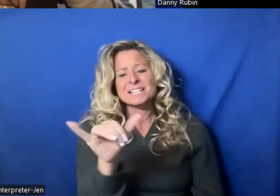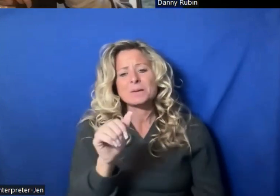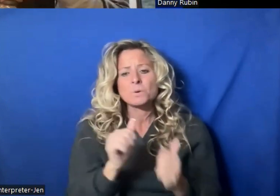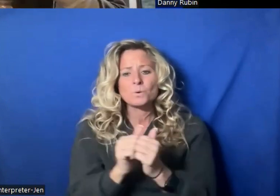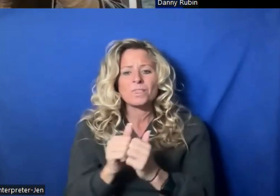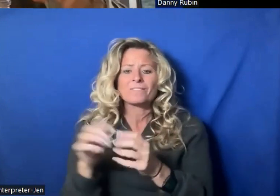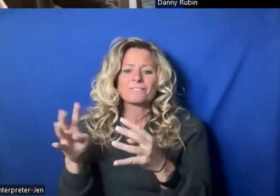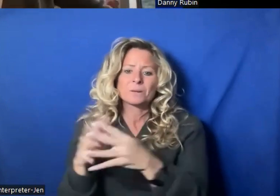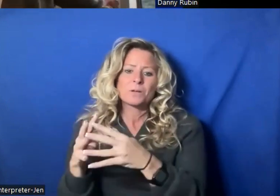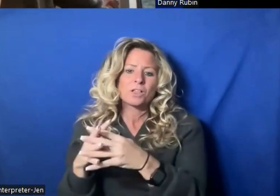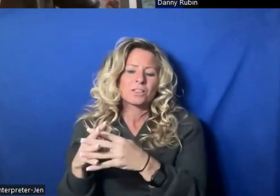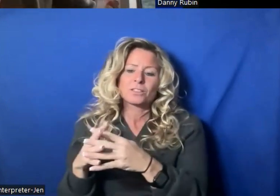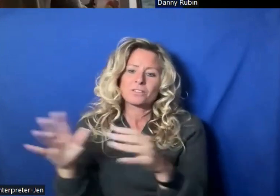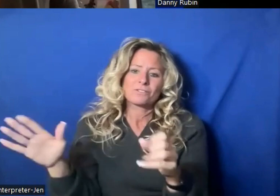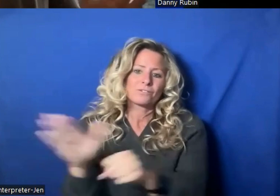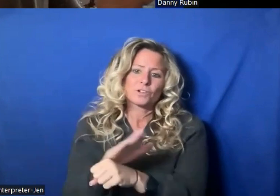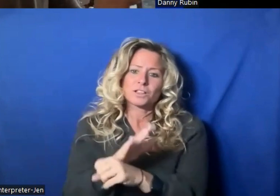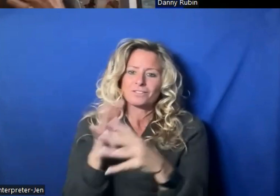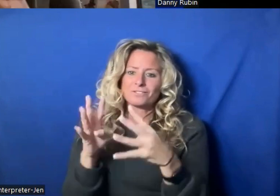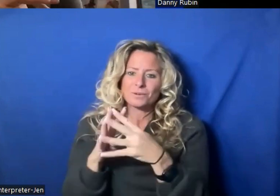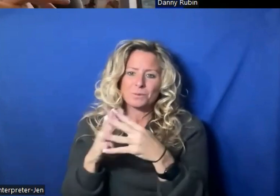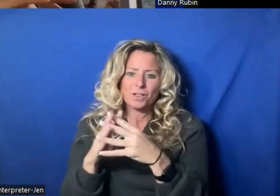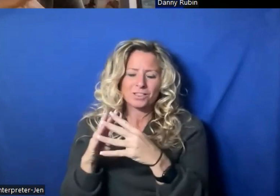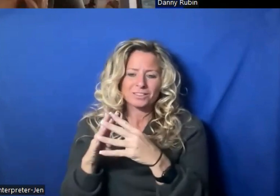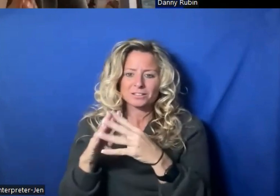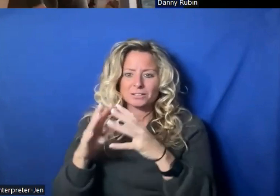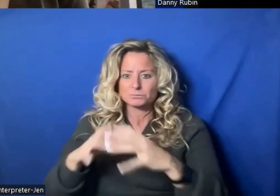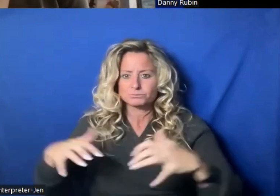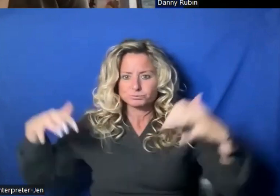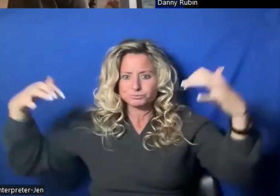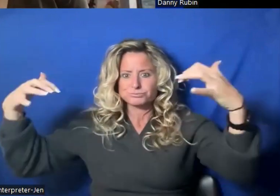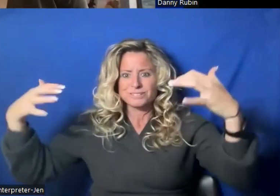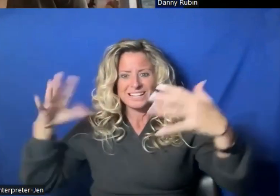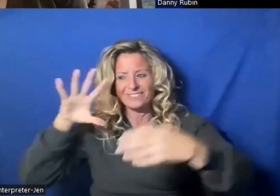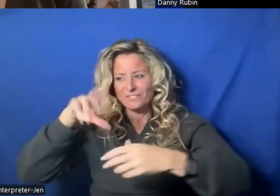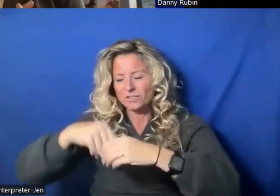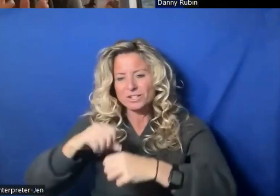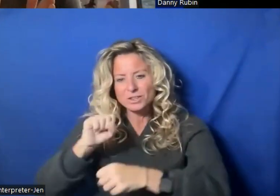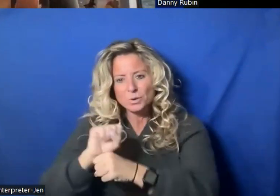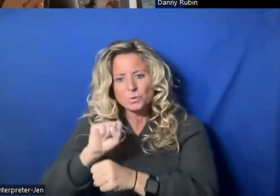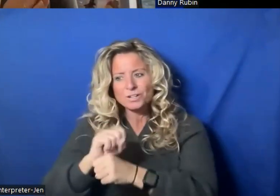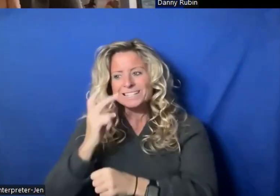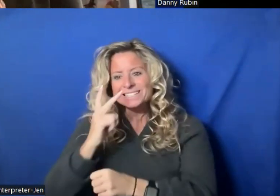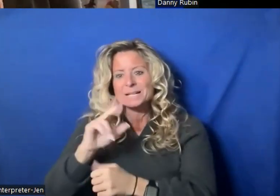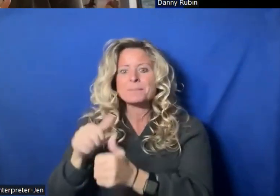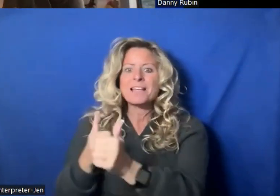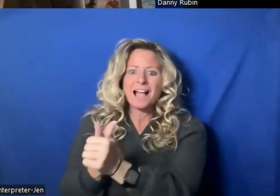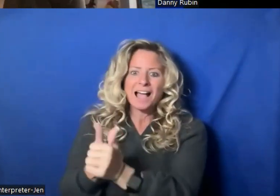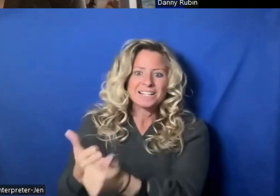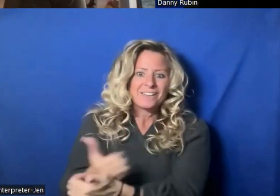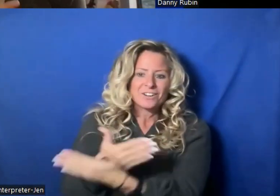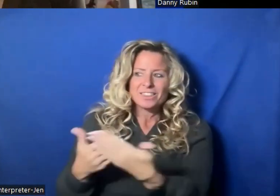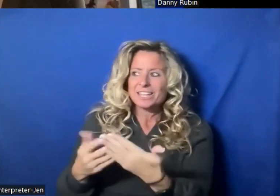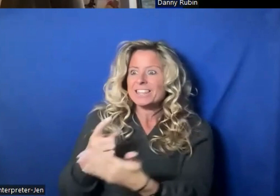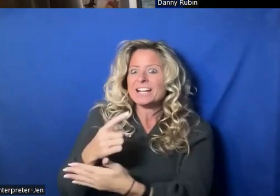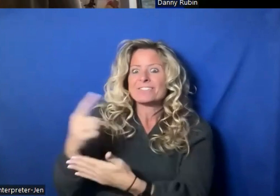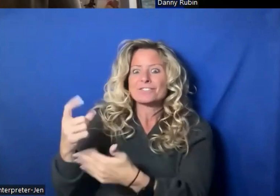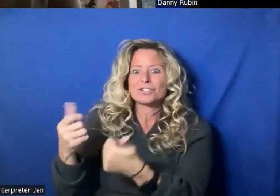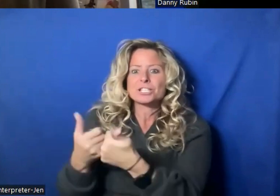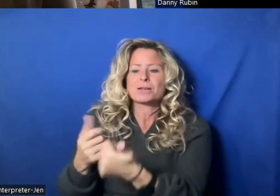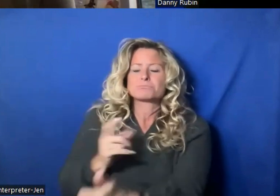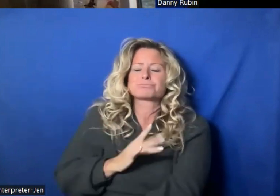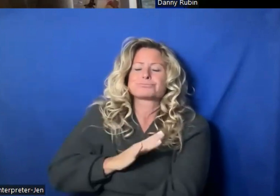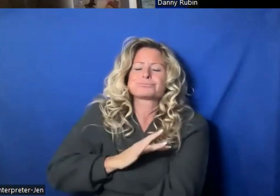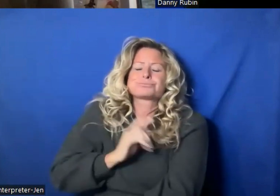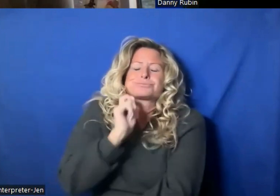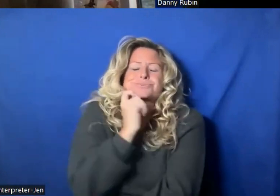full football stadium. So to be able to be in all that work and then see the behind the scene and then actually have that first game is pretty cool.